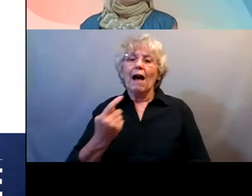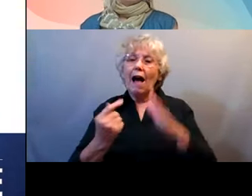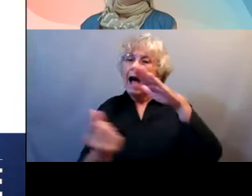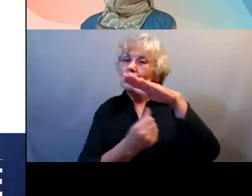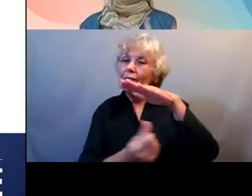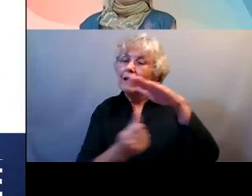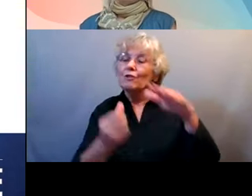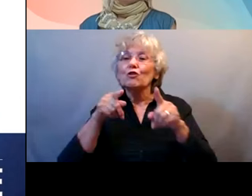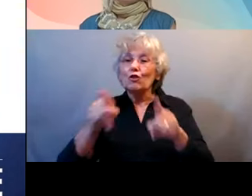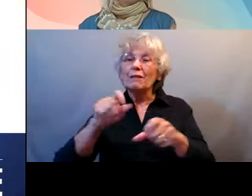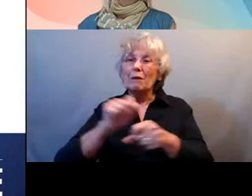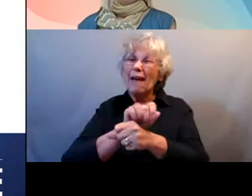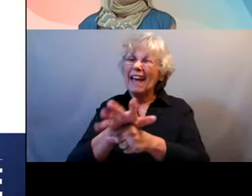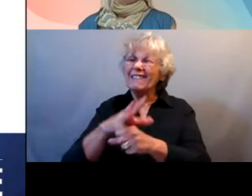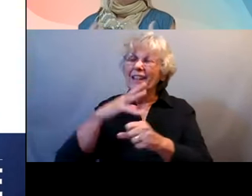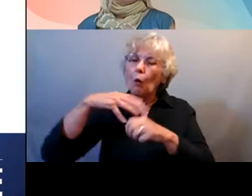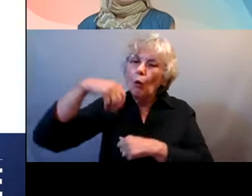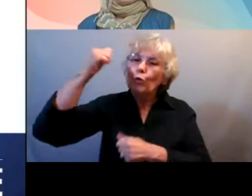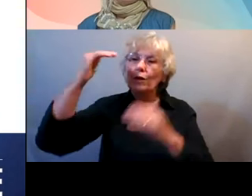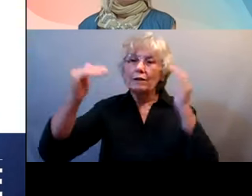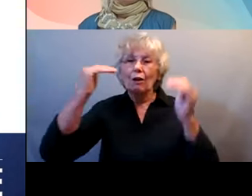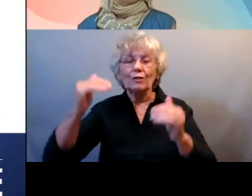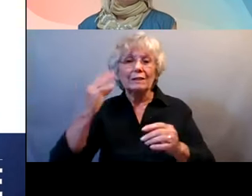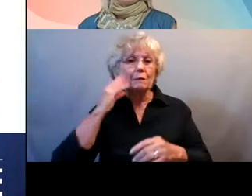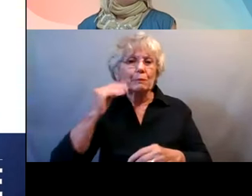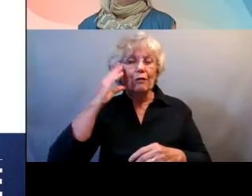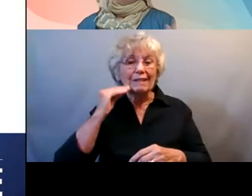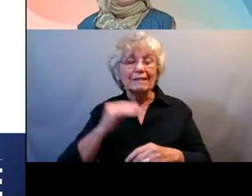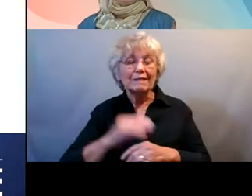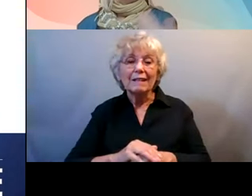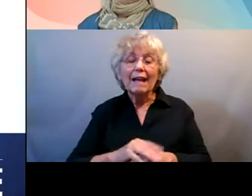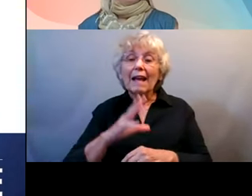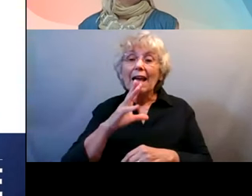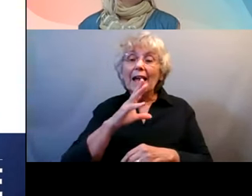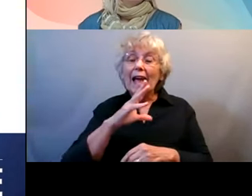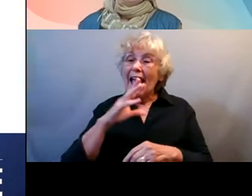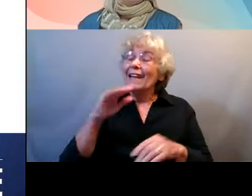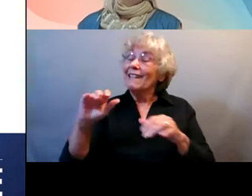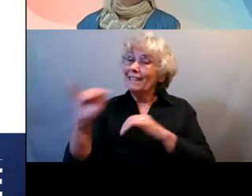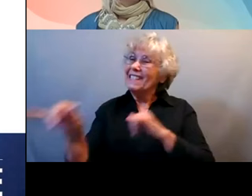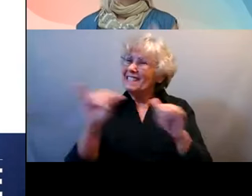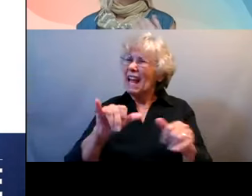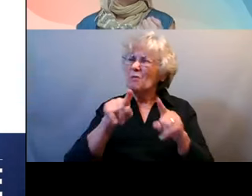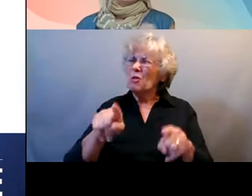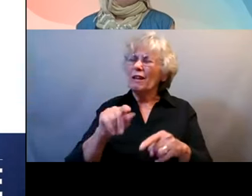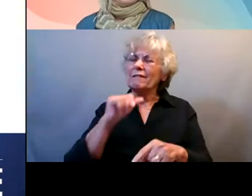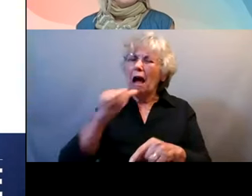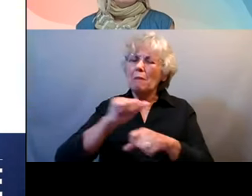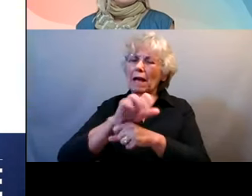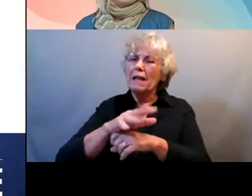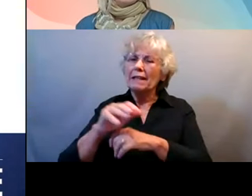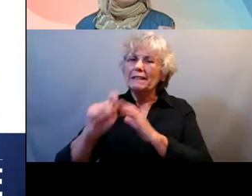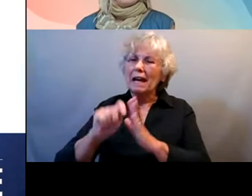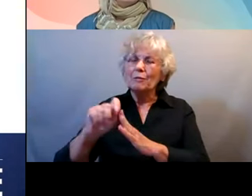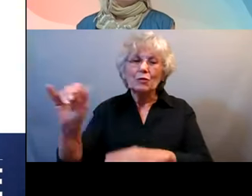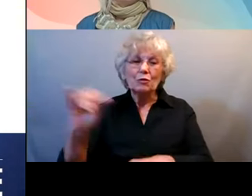pandemic and perhaps also just feel and experience in non-pandemic times. We also have some associated budget